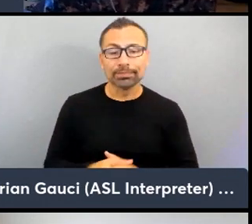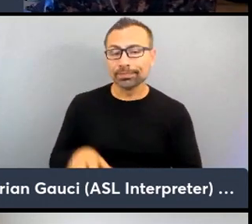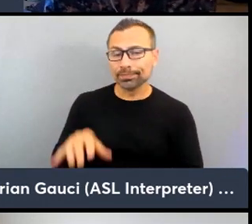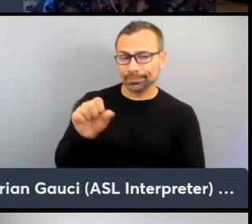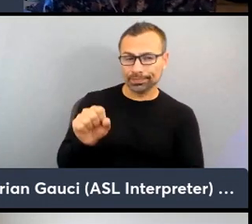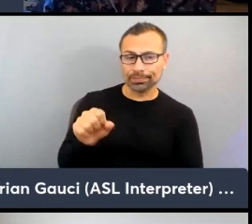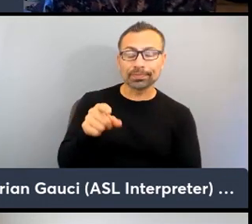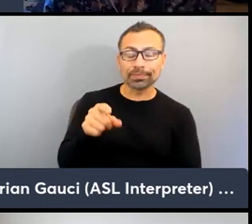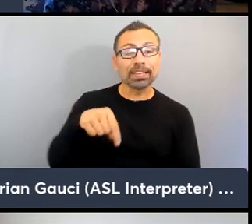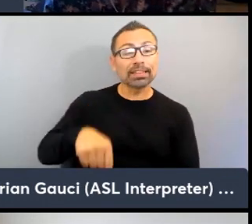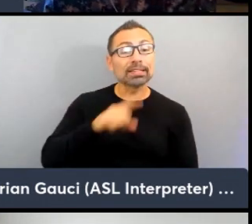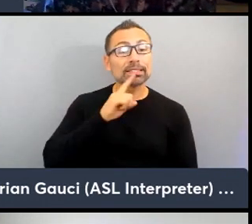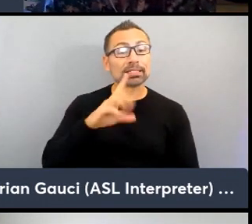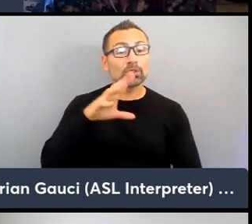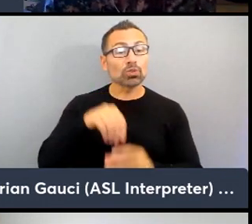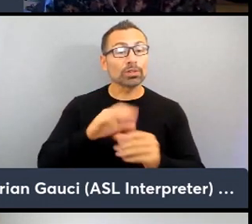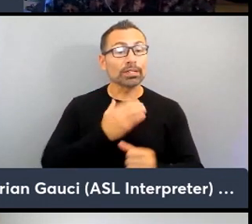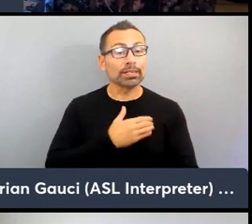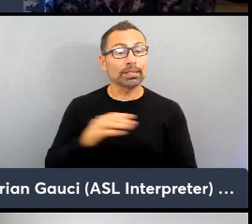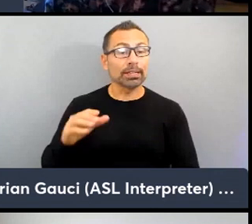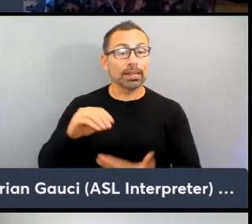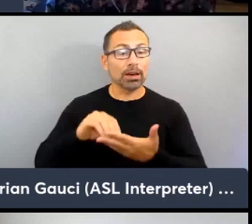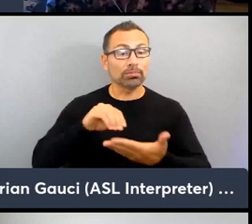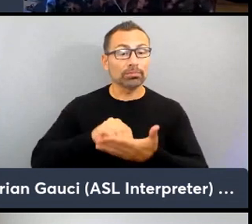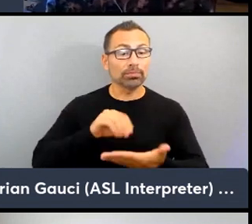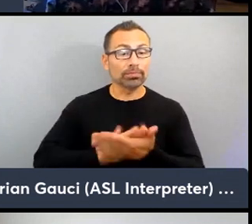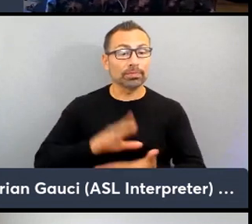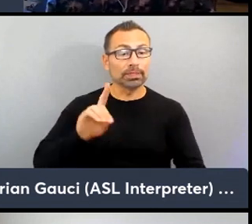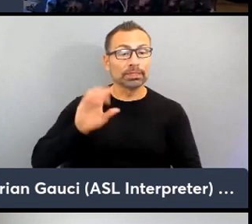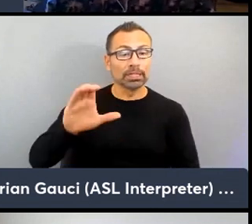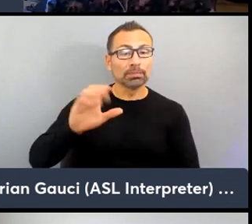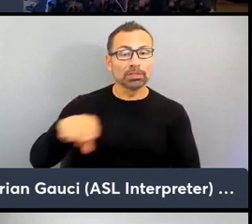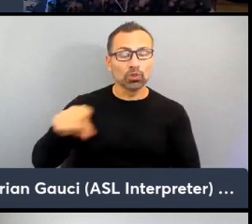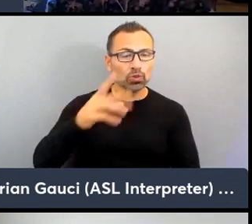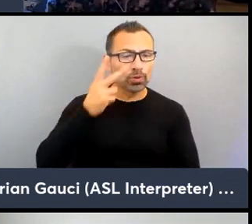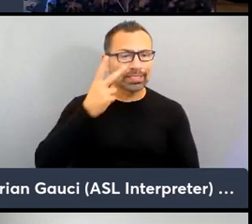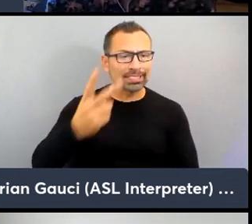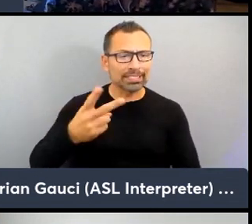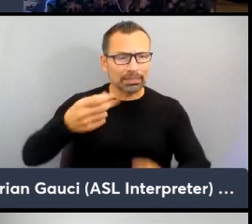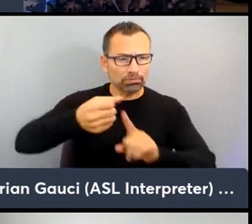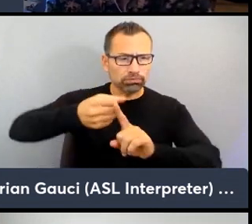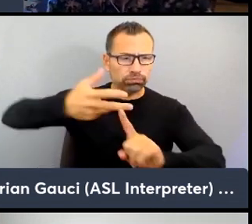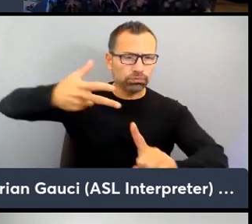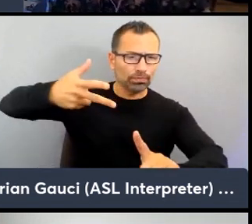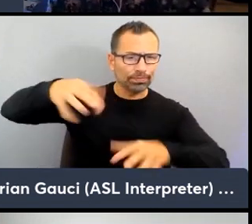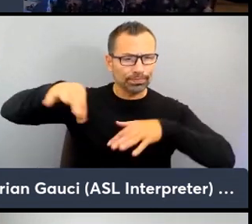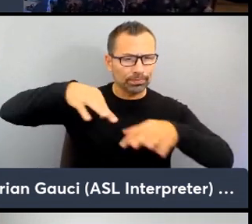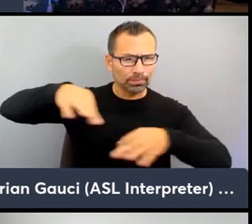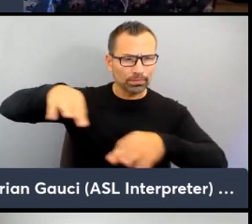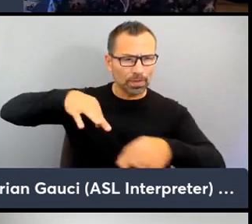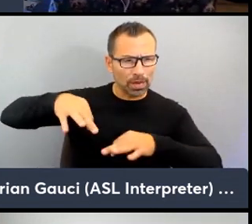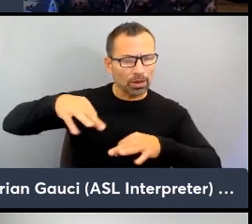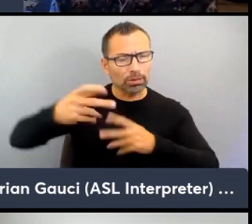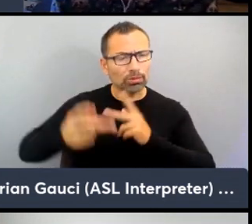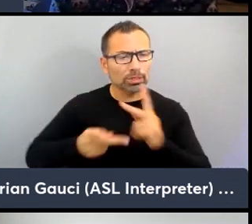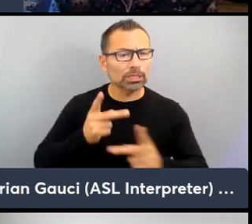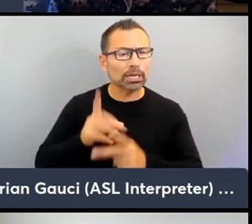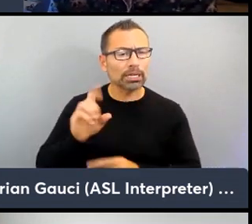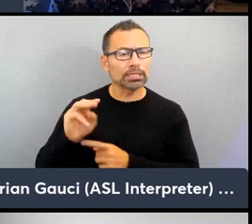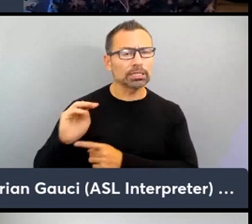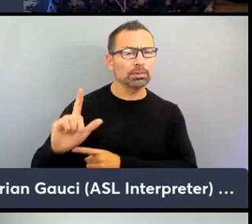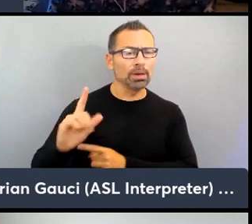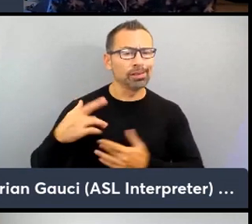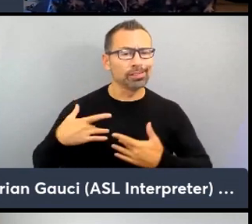see the more fine detailed description of what type of events DDL events kind of capture versus